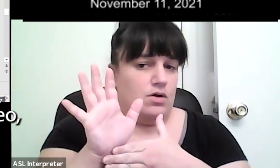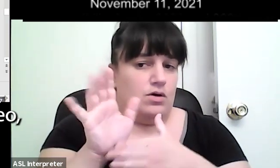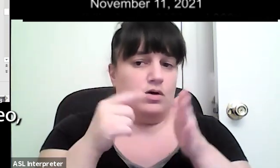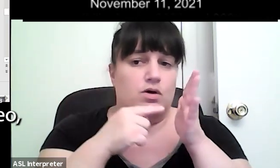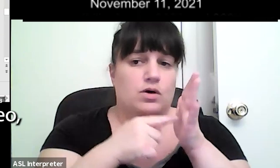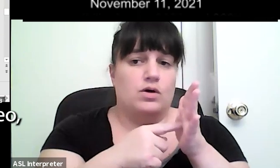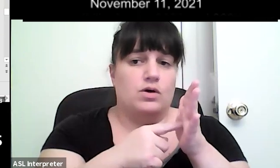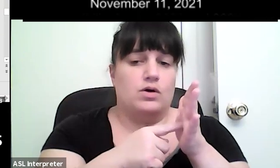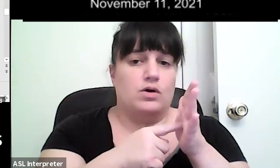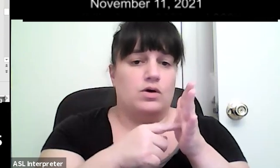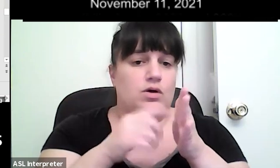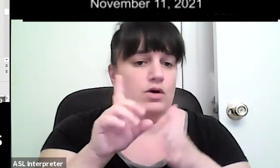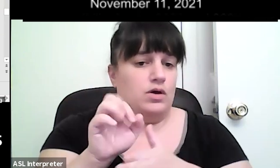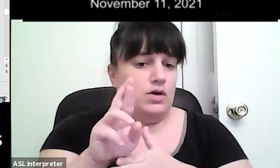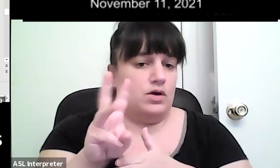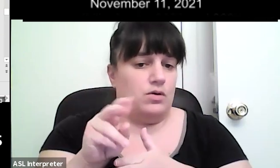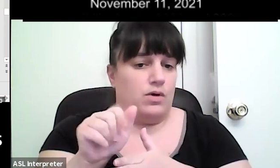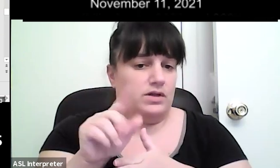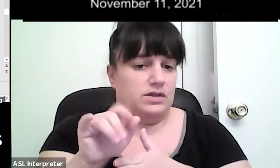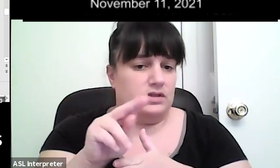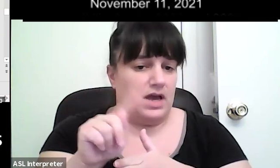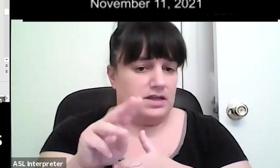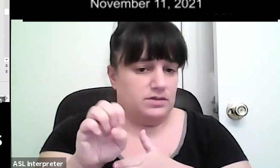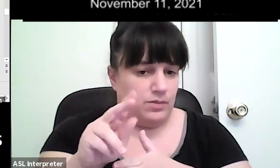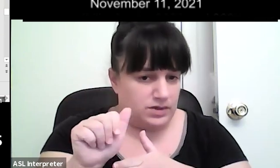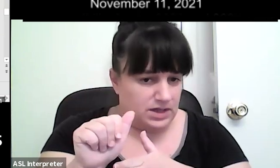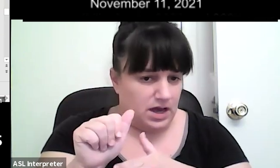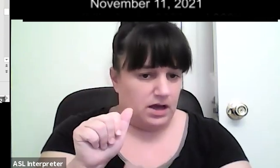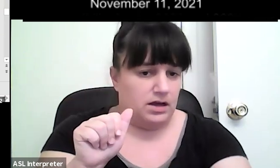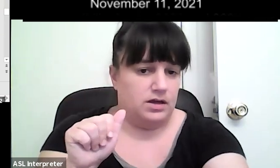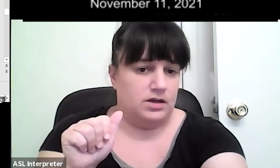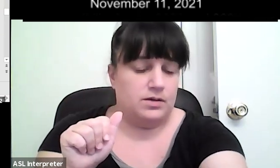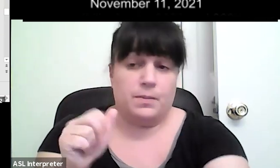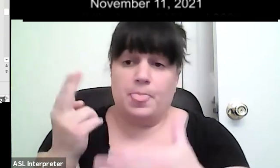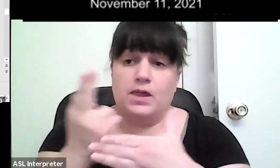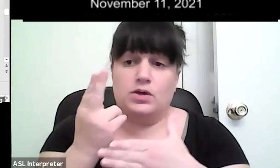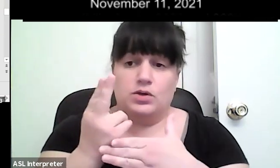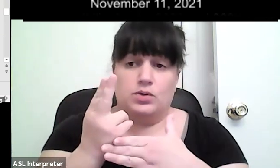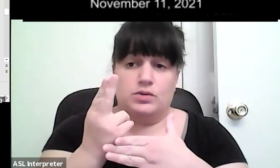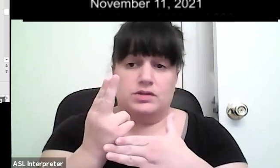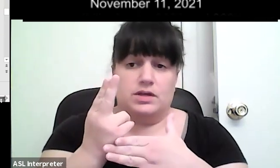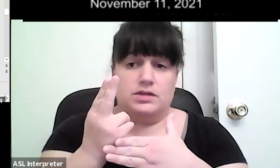showing how Dr. Wanda Diaz Murcia uses